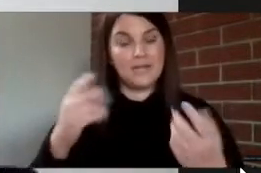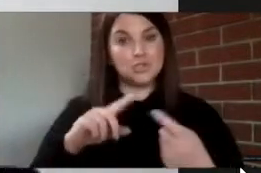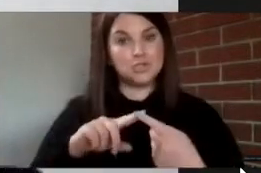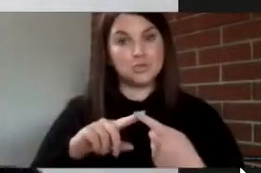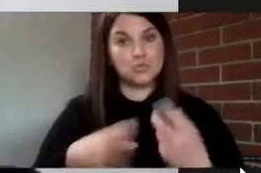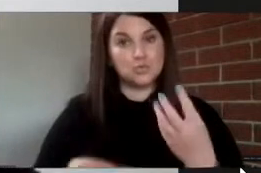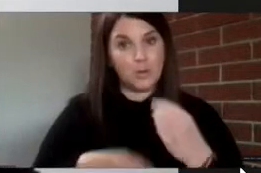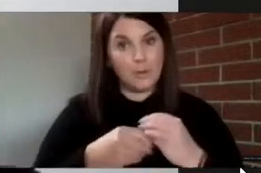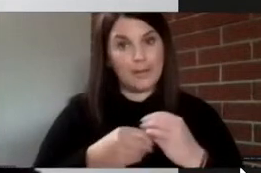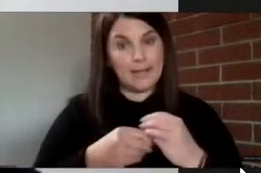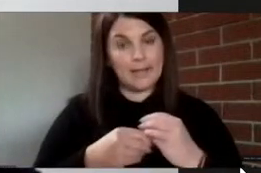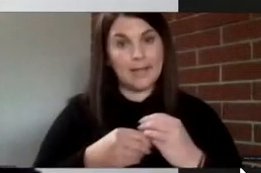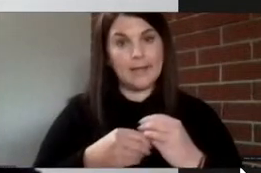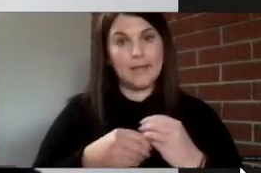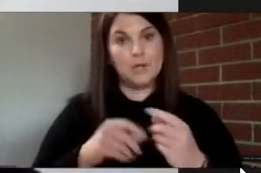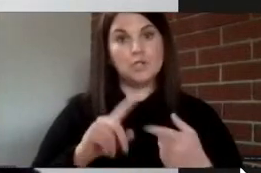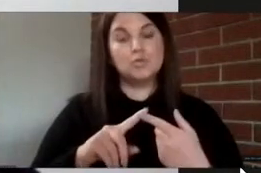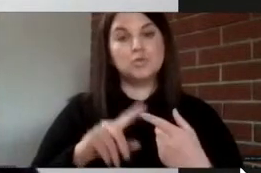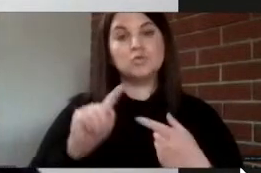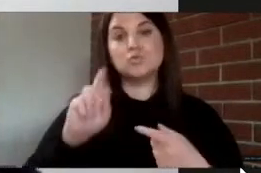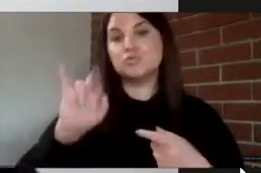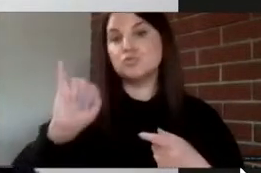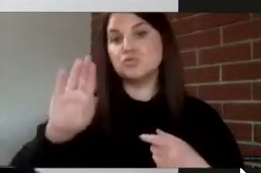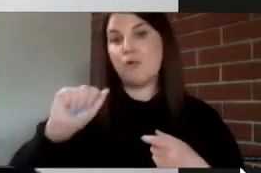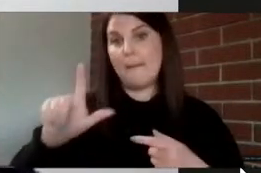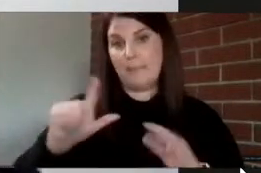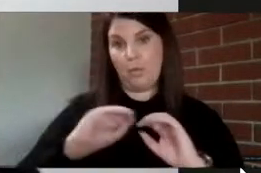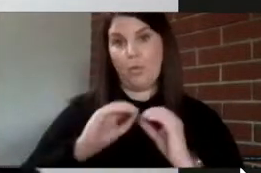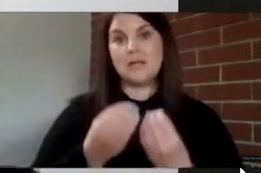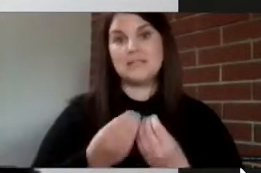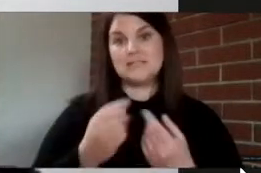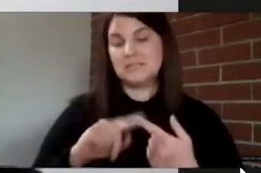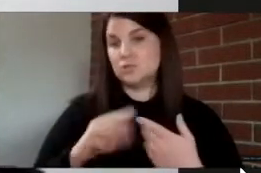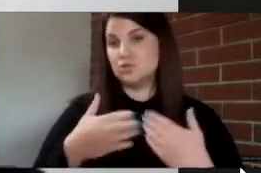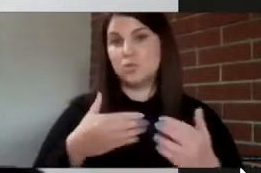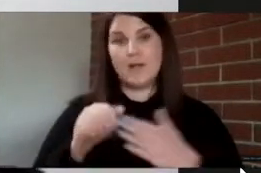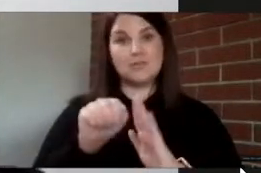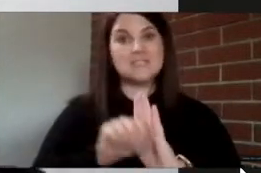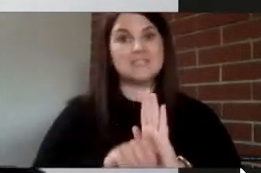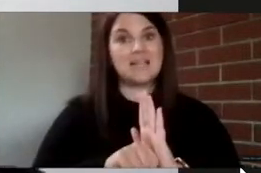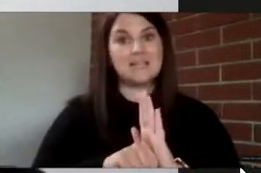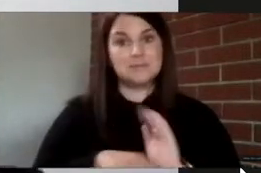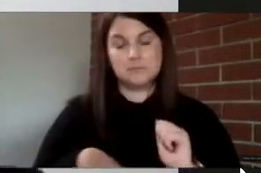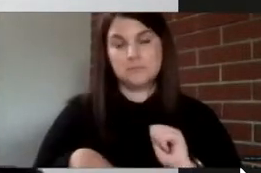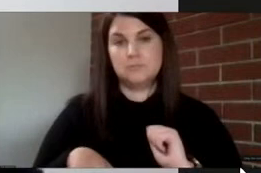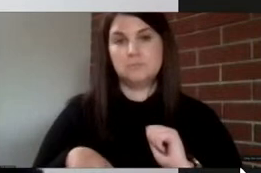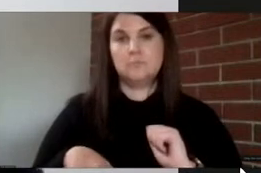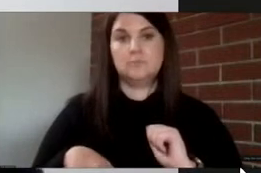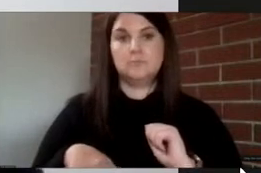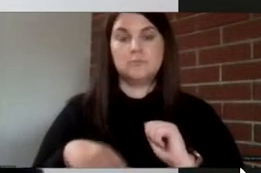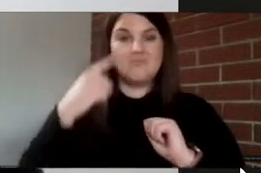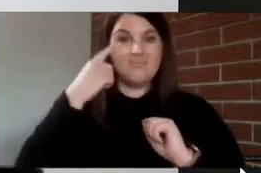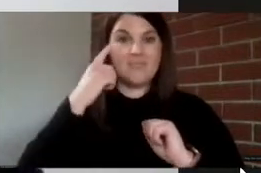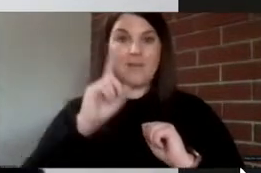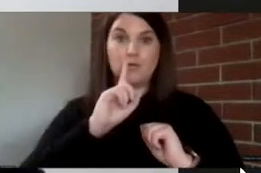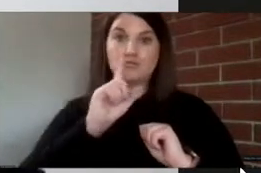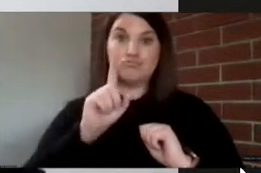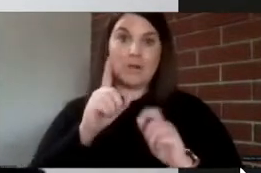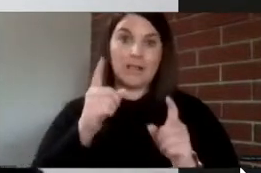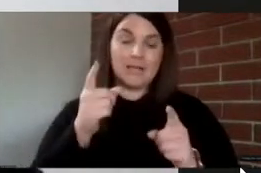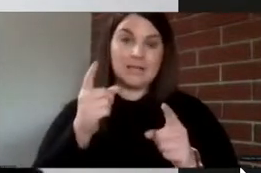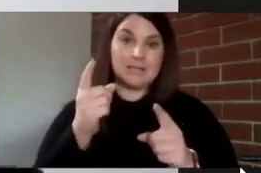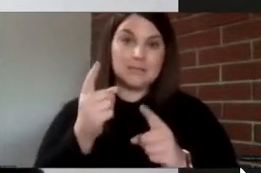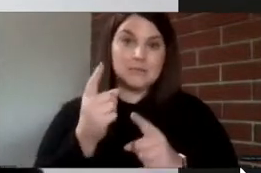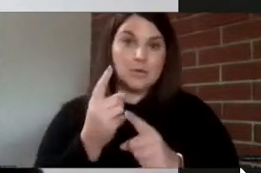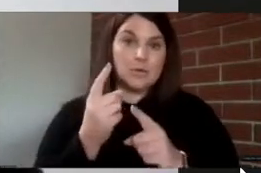add tribe and tribal organizations to wherever states applied I think that would be really appropriate